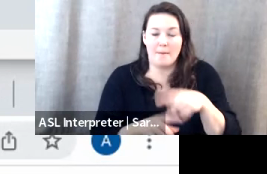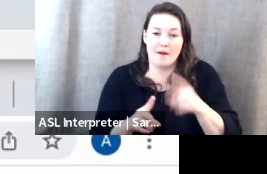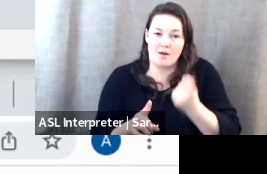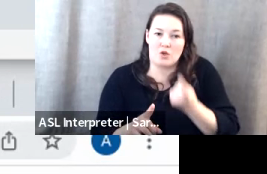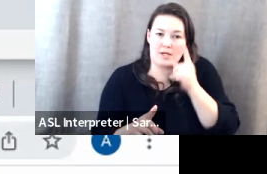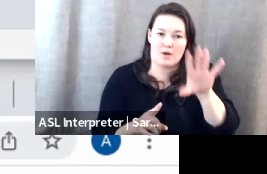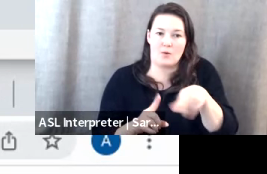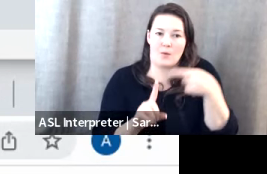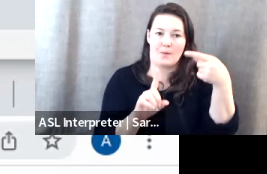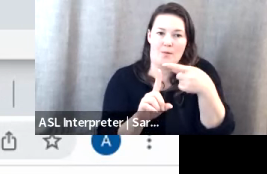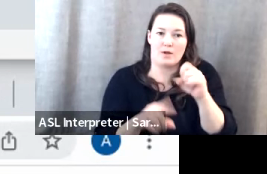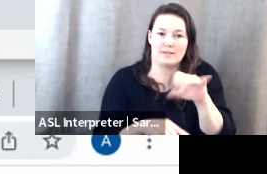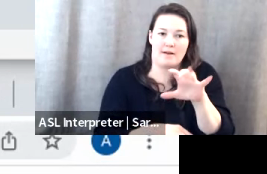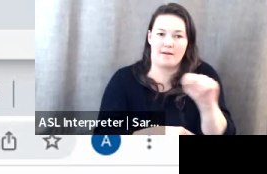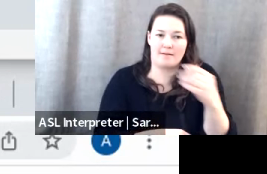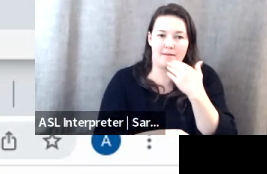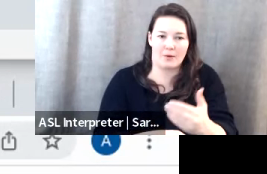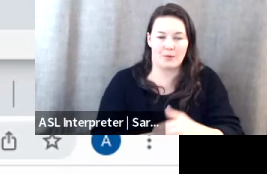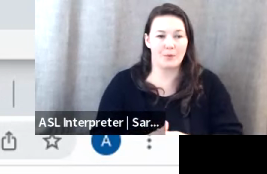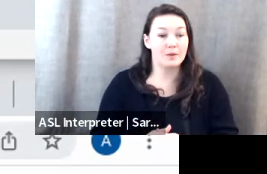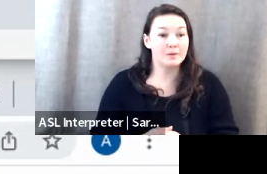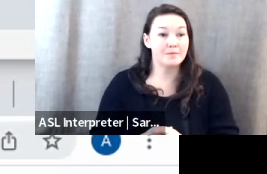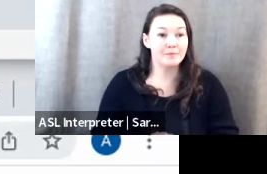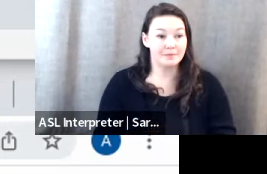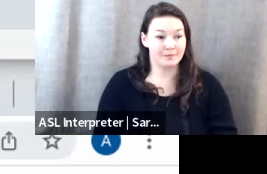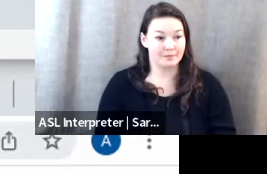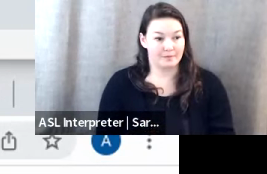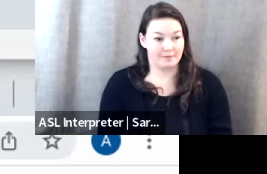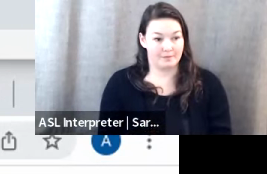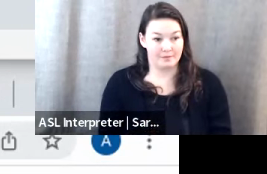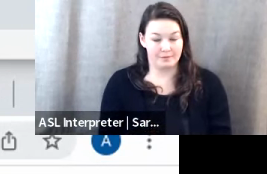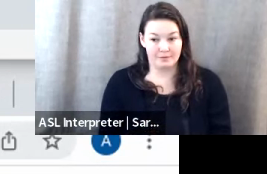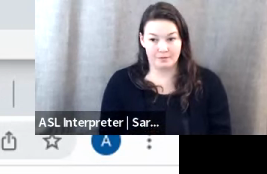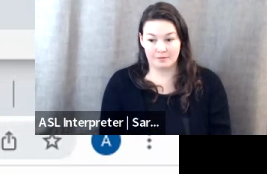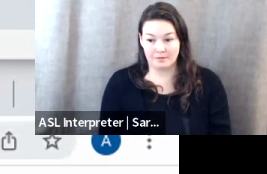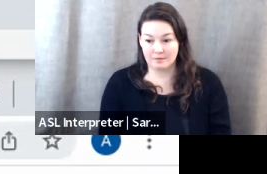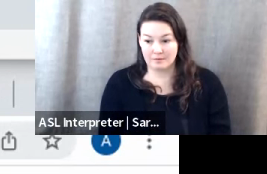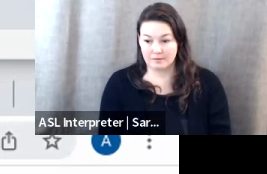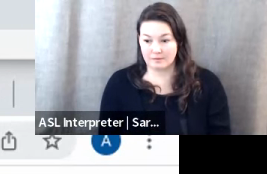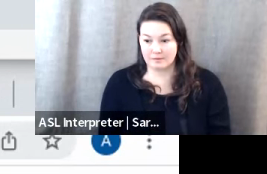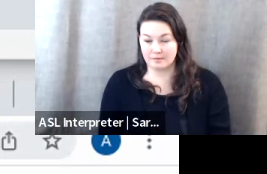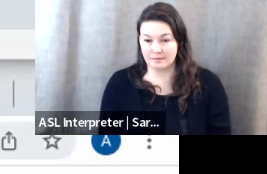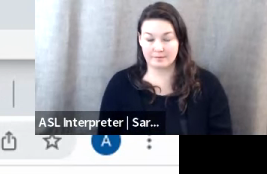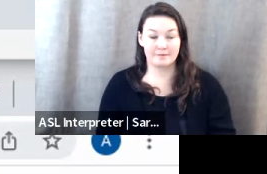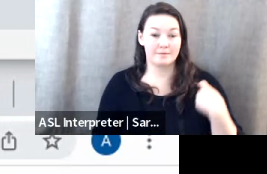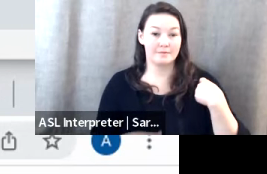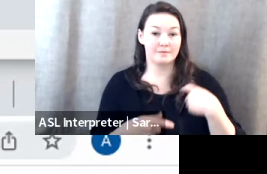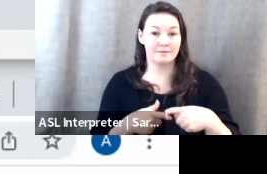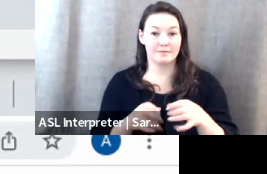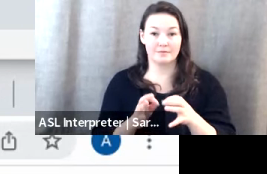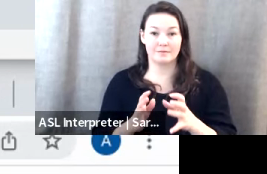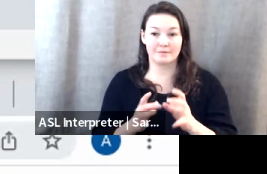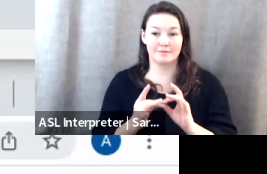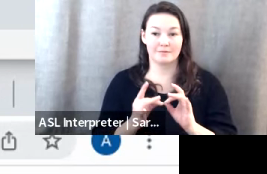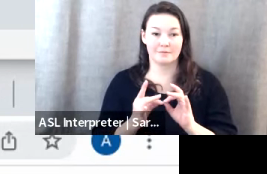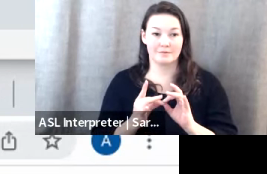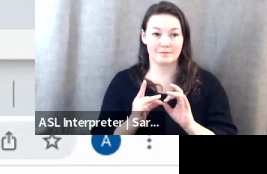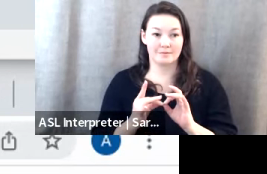your point. Thank you. Con todo respeto, sí, entiendo su punto, señor, y también menciono que en este momento si